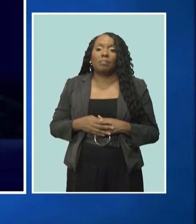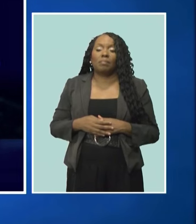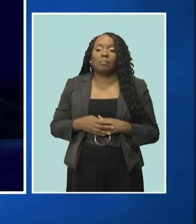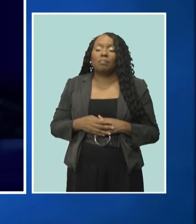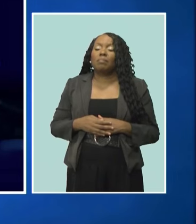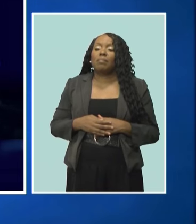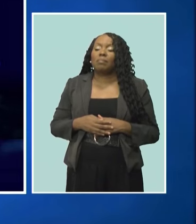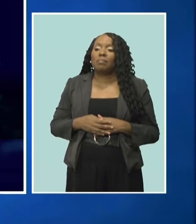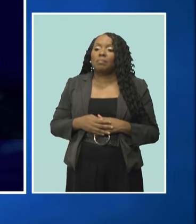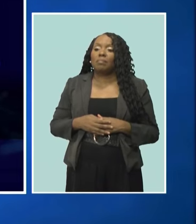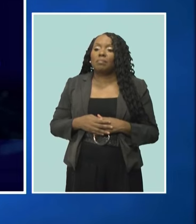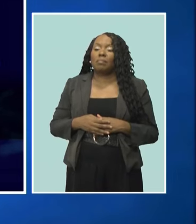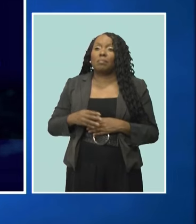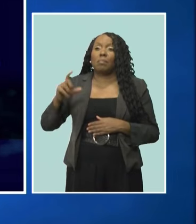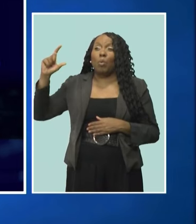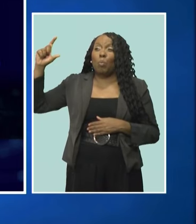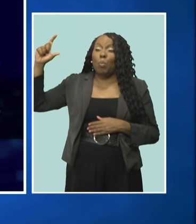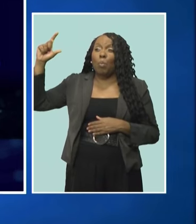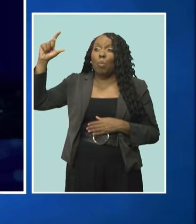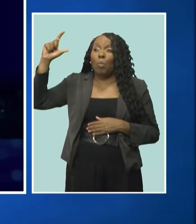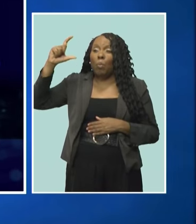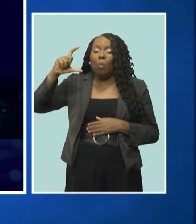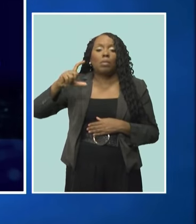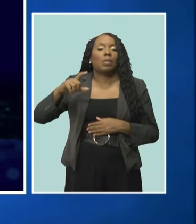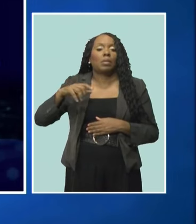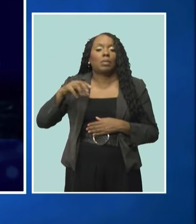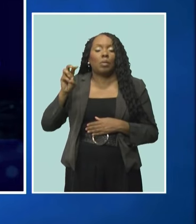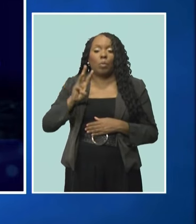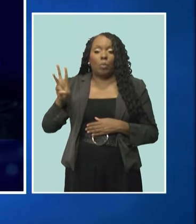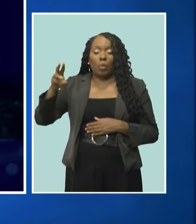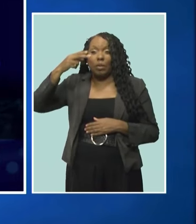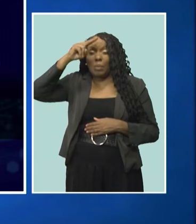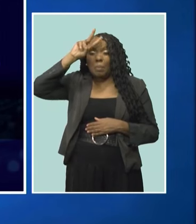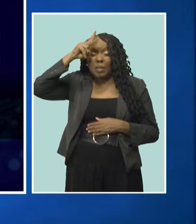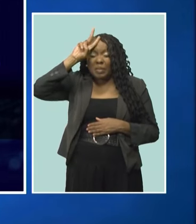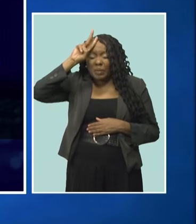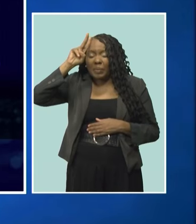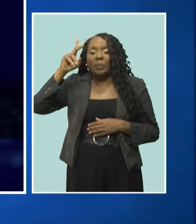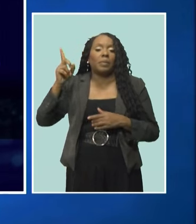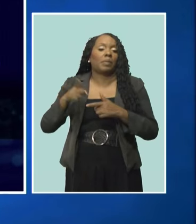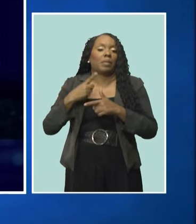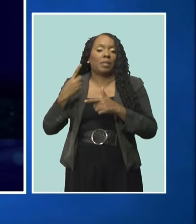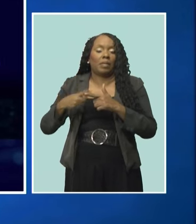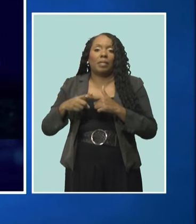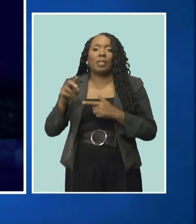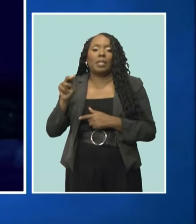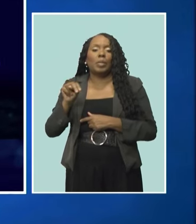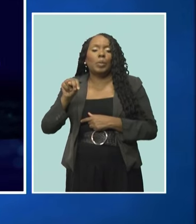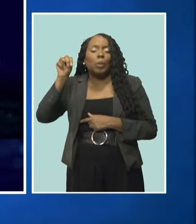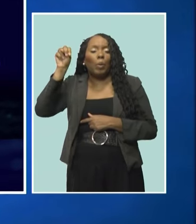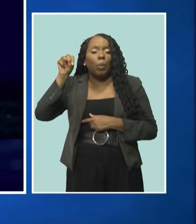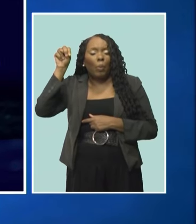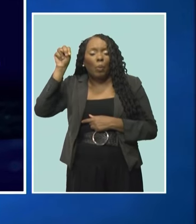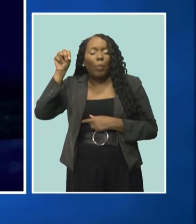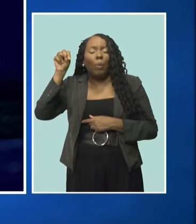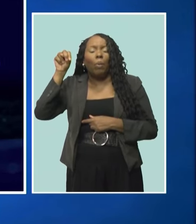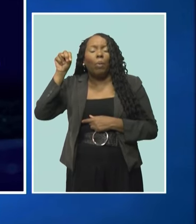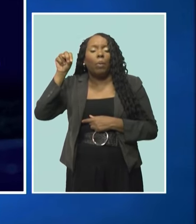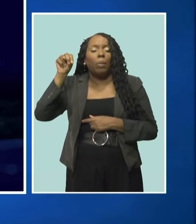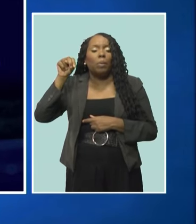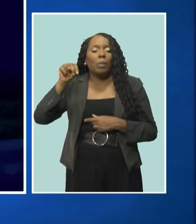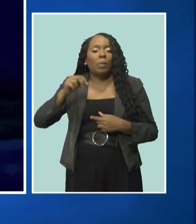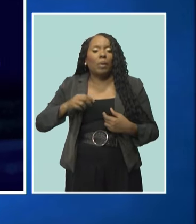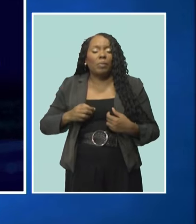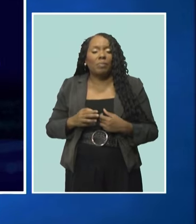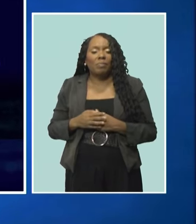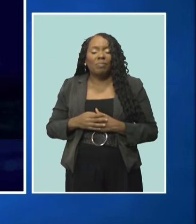shadow basically passed through western Mexico, turned a little bit to the north, passed through northern